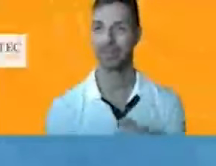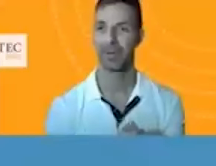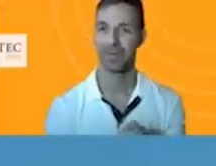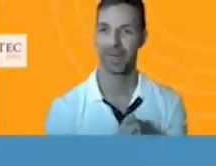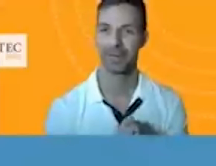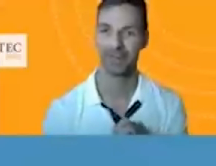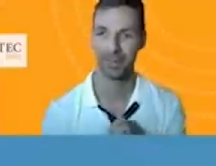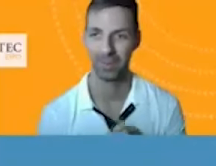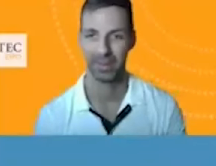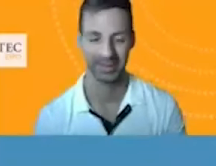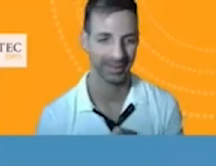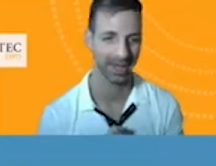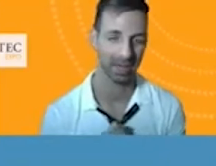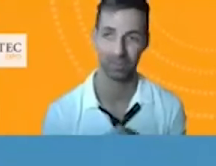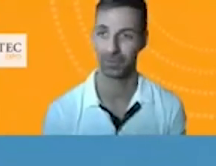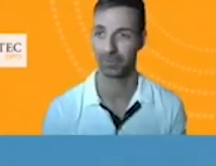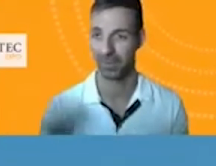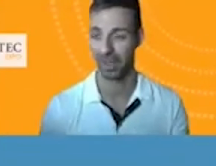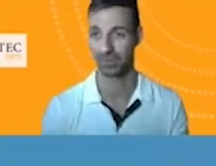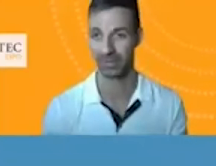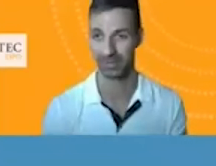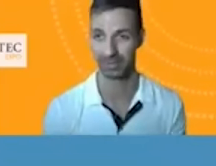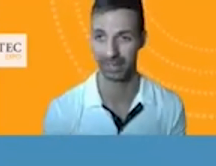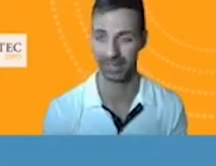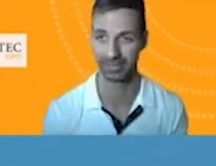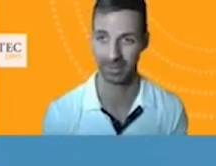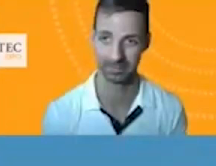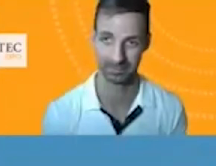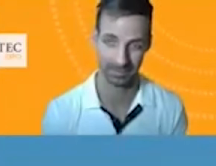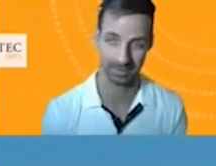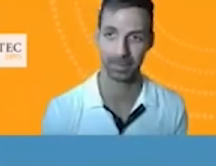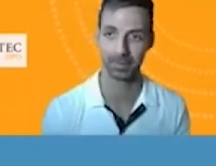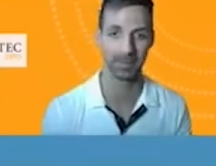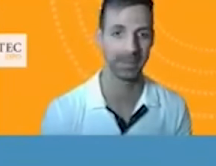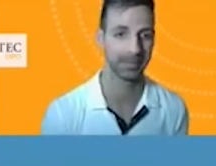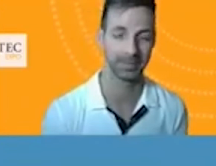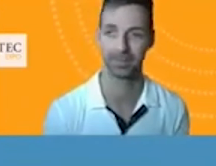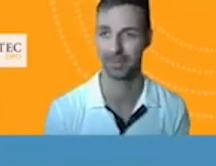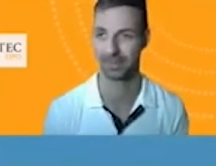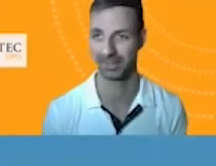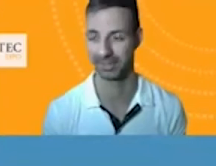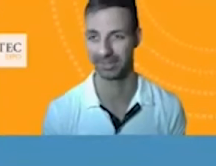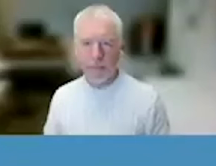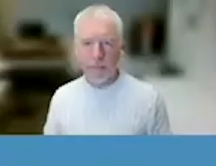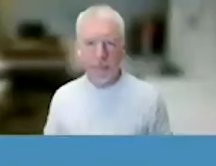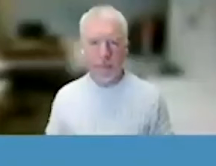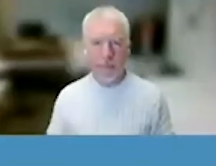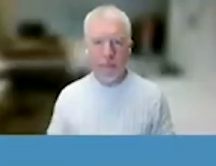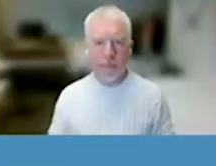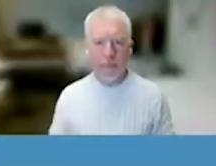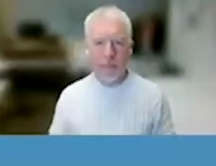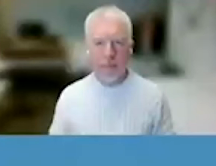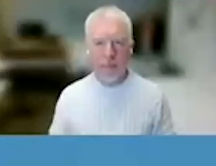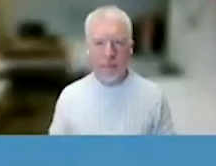Okay, so welcome back, everyone. For those who have joined us in the last couple of minutes, just to mention that this is day number